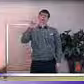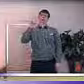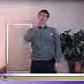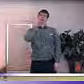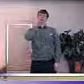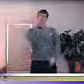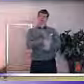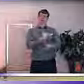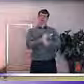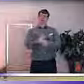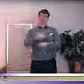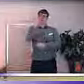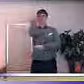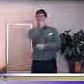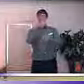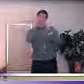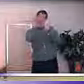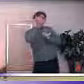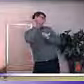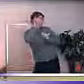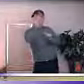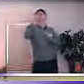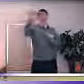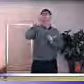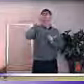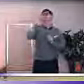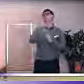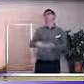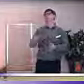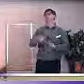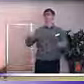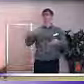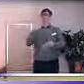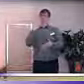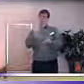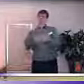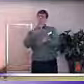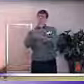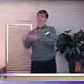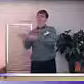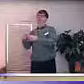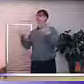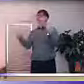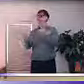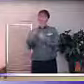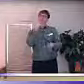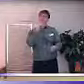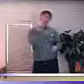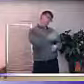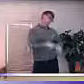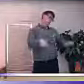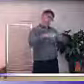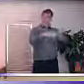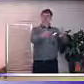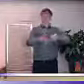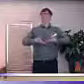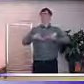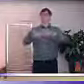beautiful earrings for me that are our teaching symbol here. People sharing their